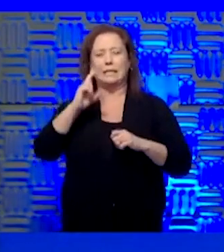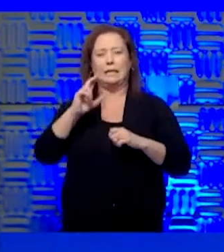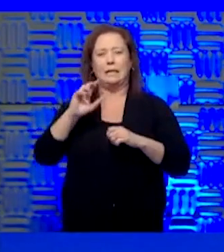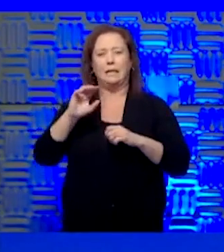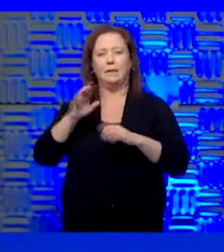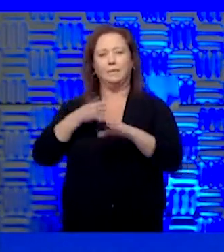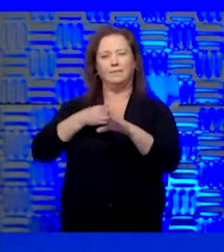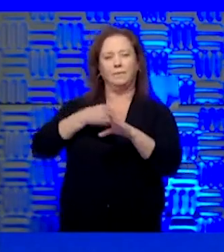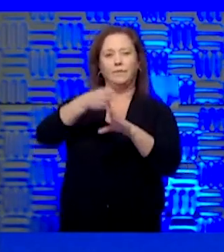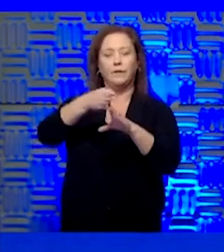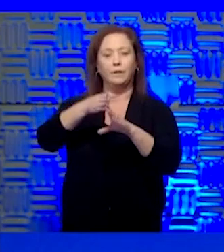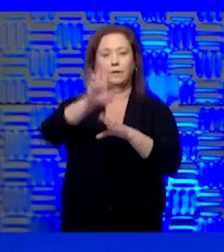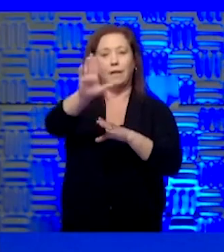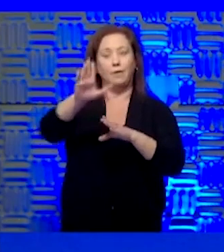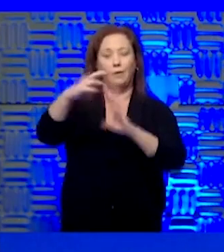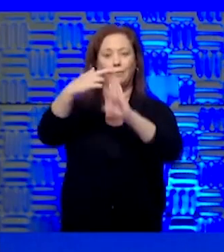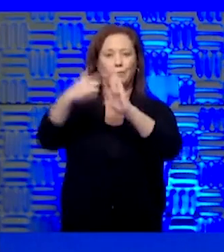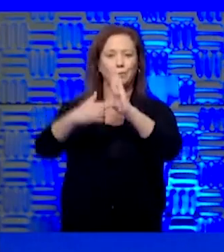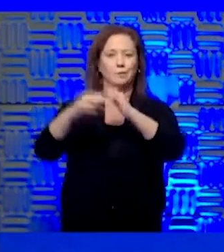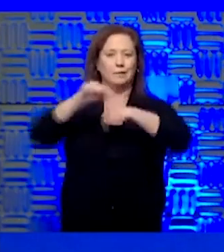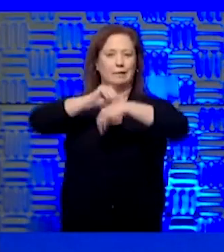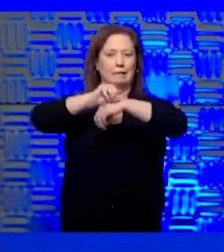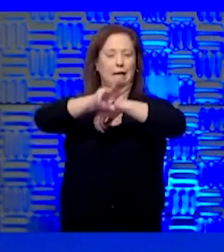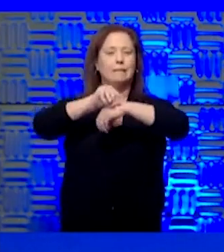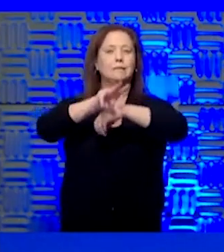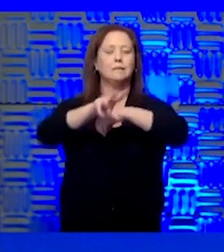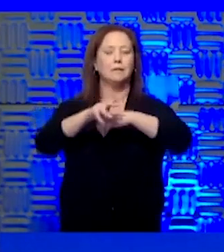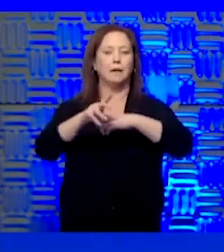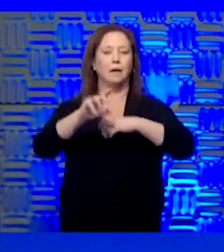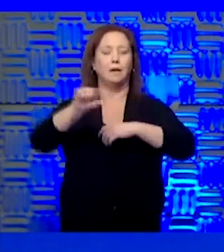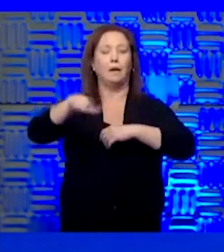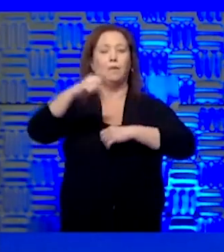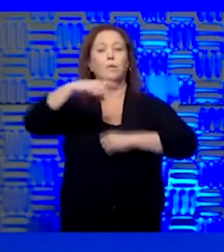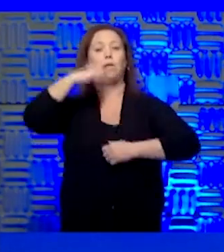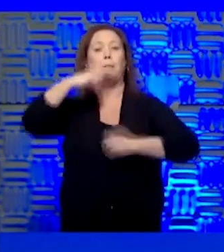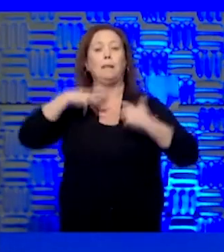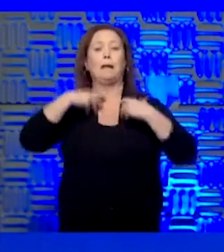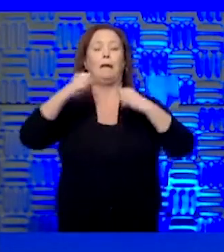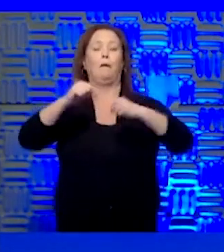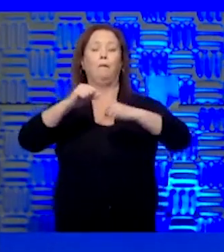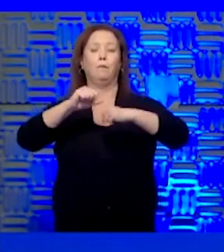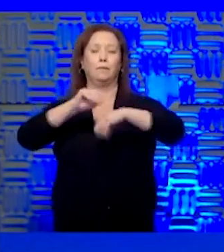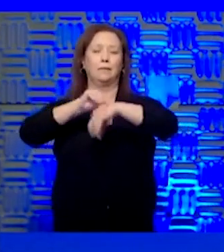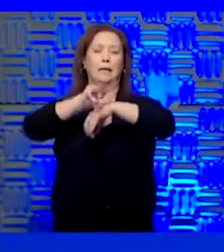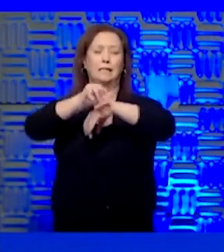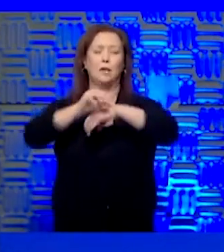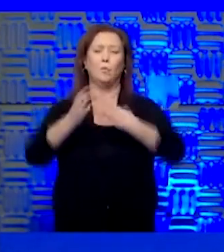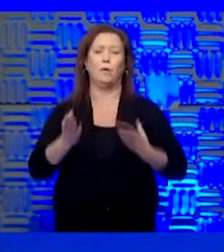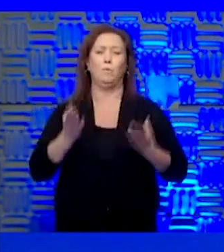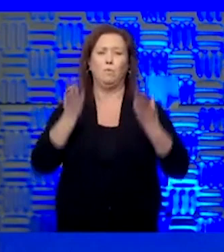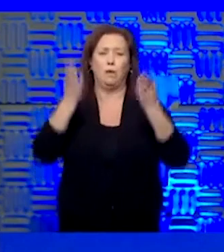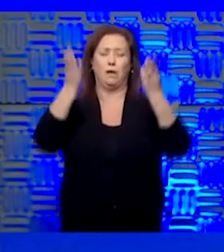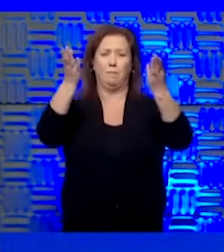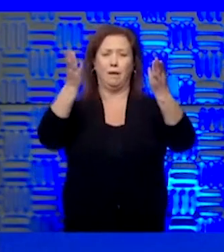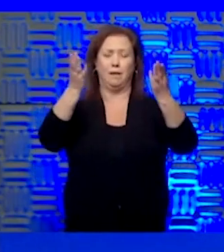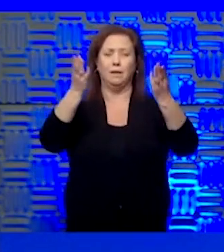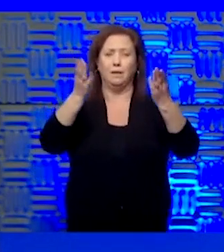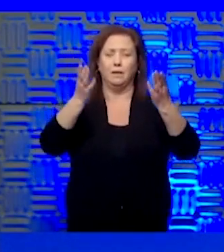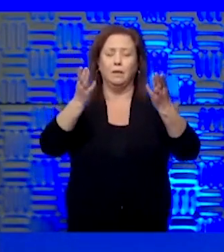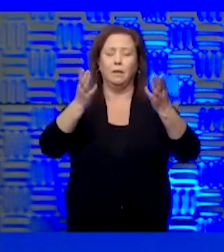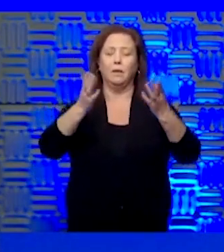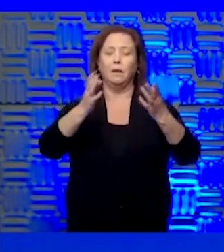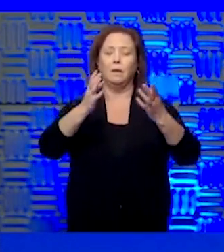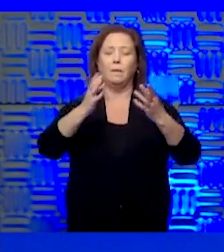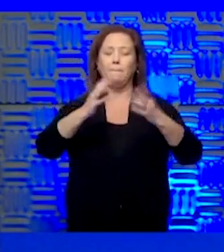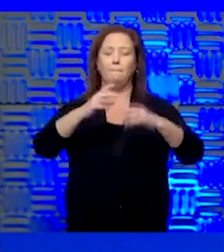industry, their guidance on that, as well as further public health guidance. We certainly would recommend very good